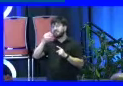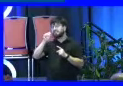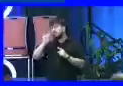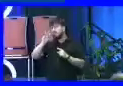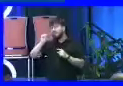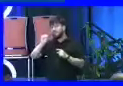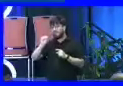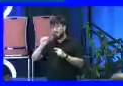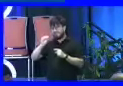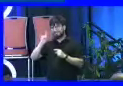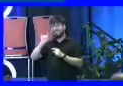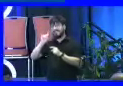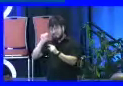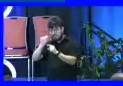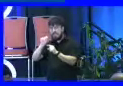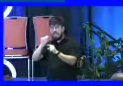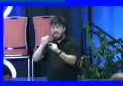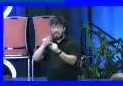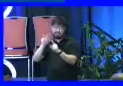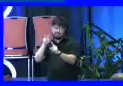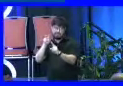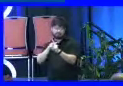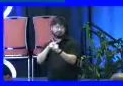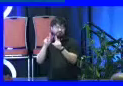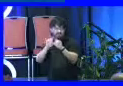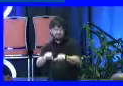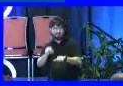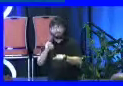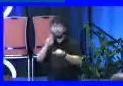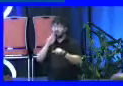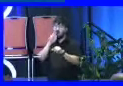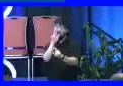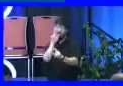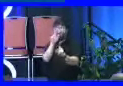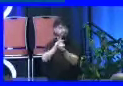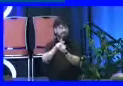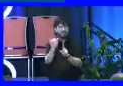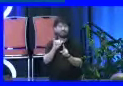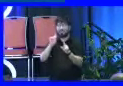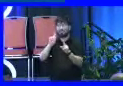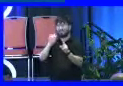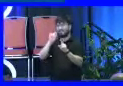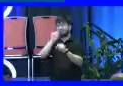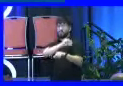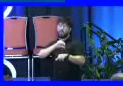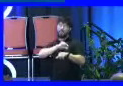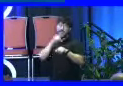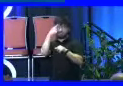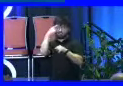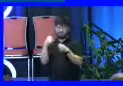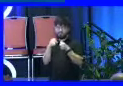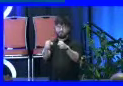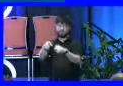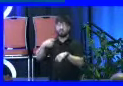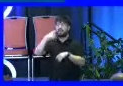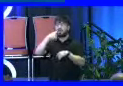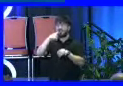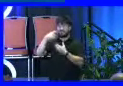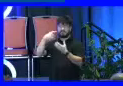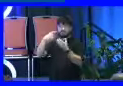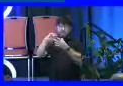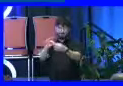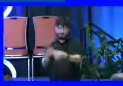data warehouses, and just implementing a data quality strategy. As mentioned earlier, several states